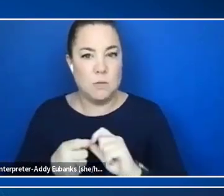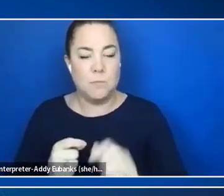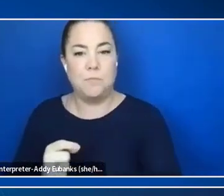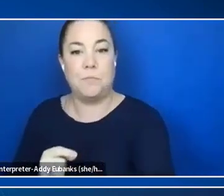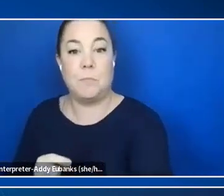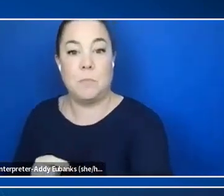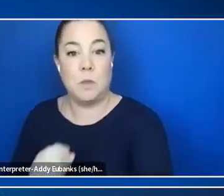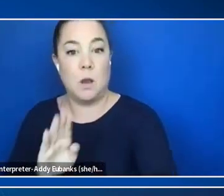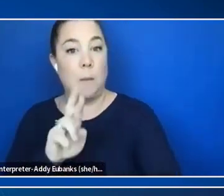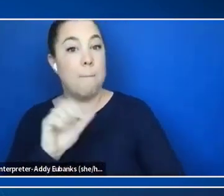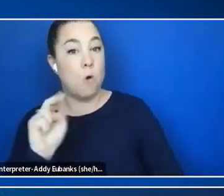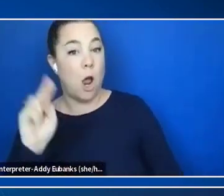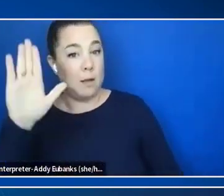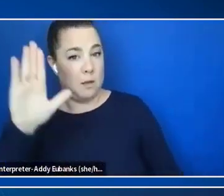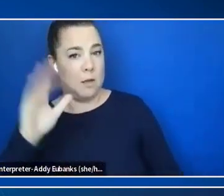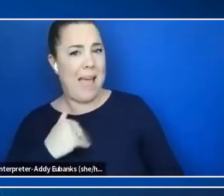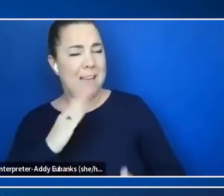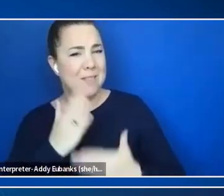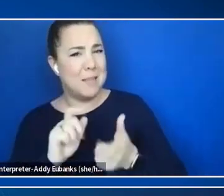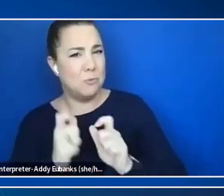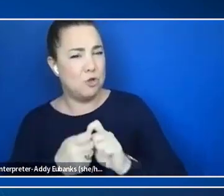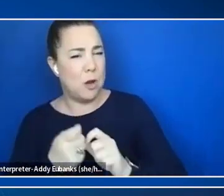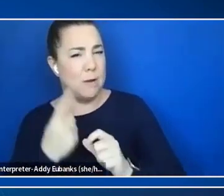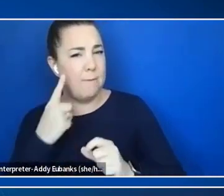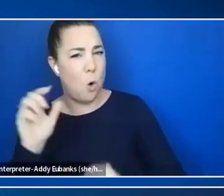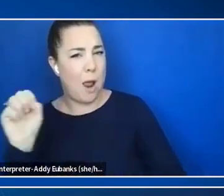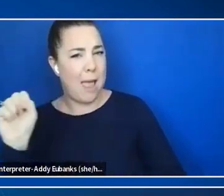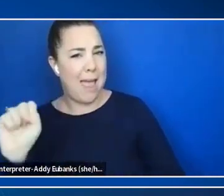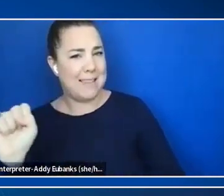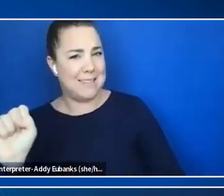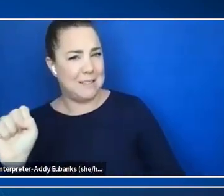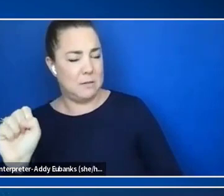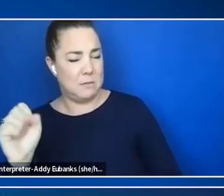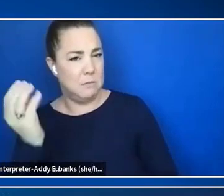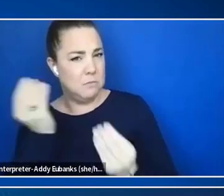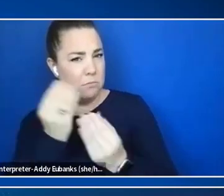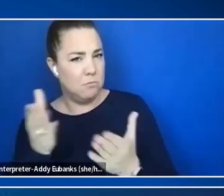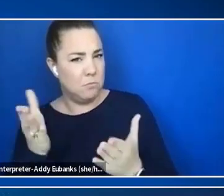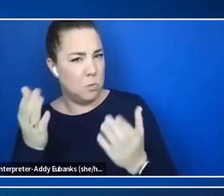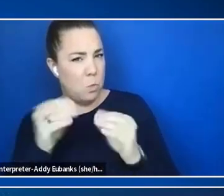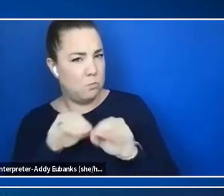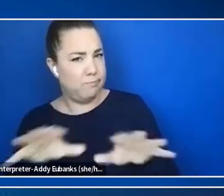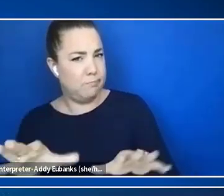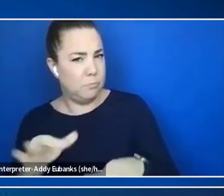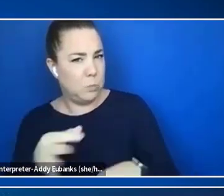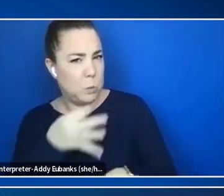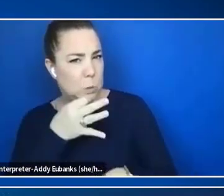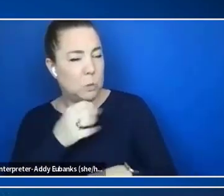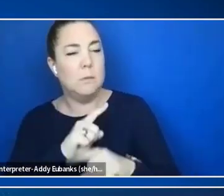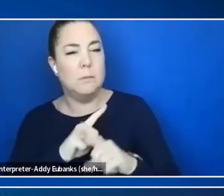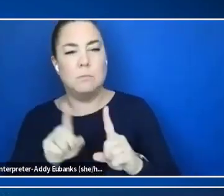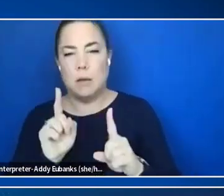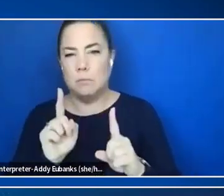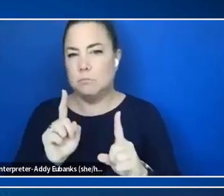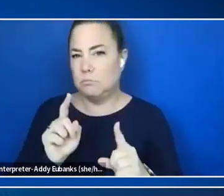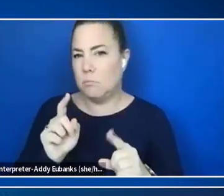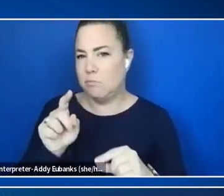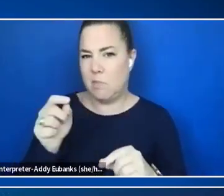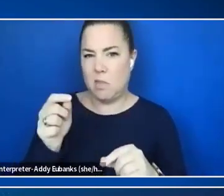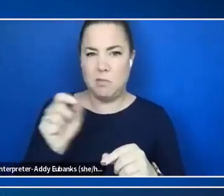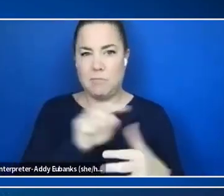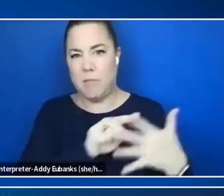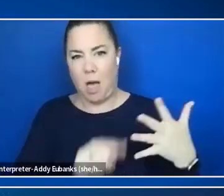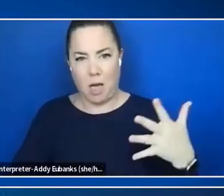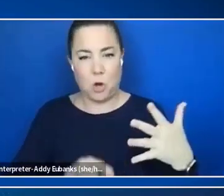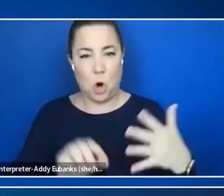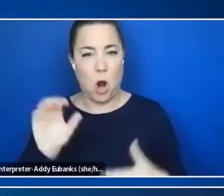sorry. There are changes coming for F, so stay tuned for those. But the other ones will stay the same. Yeah, and those F